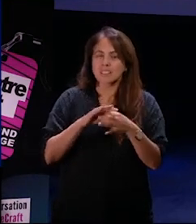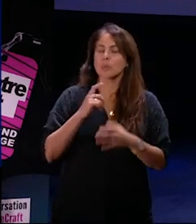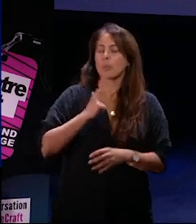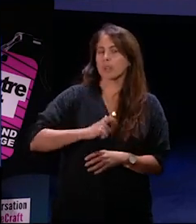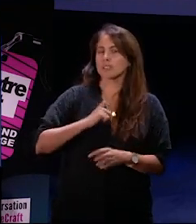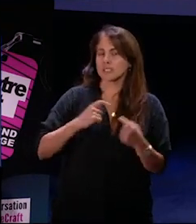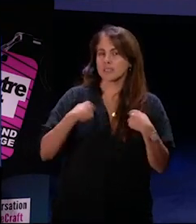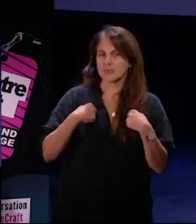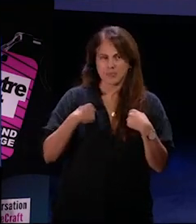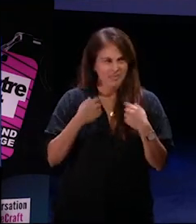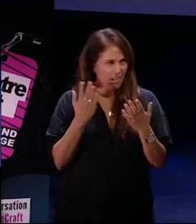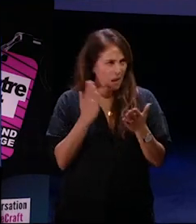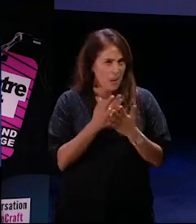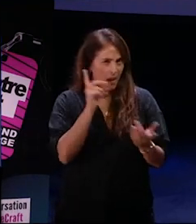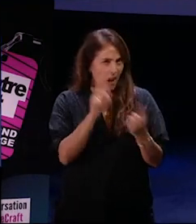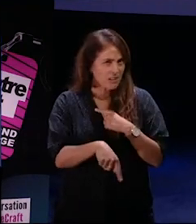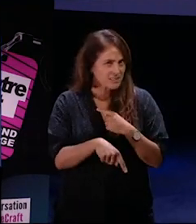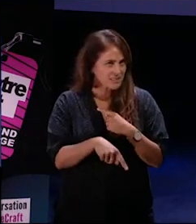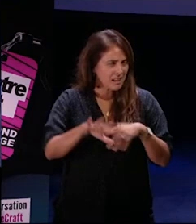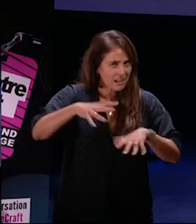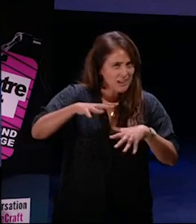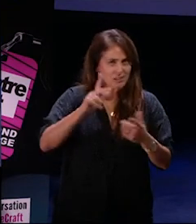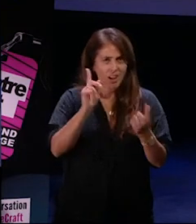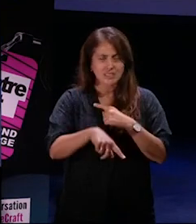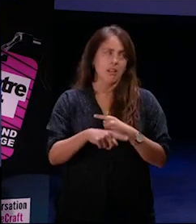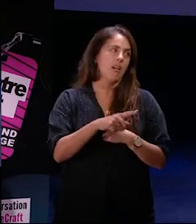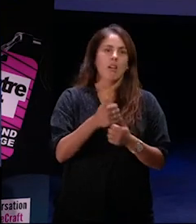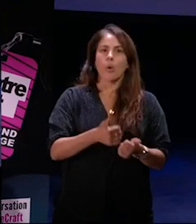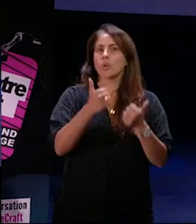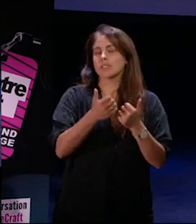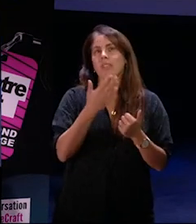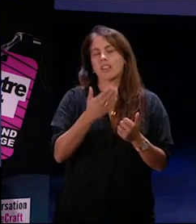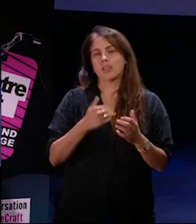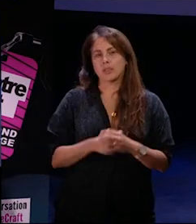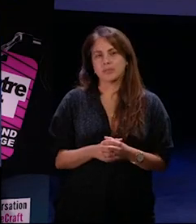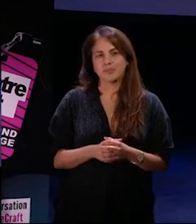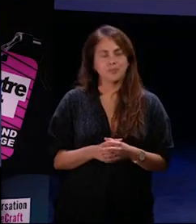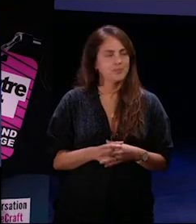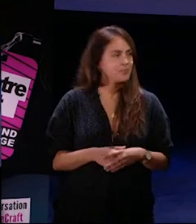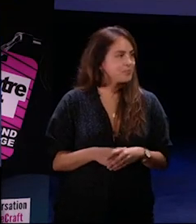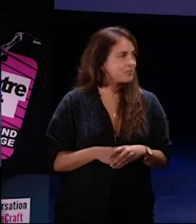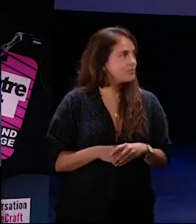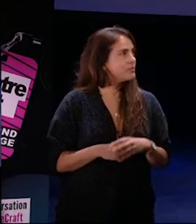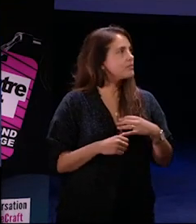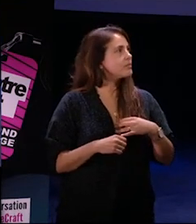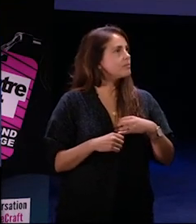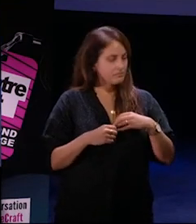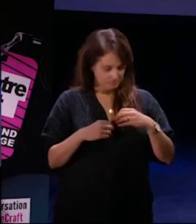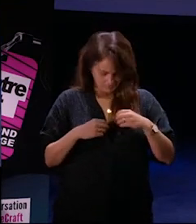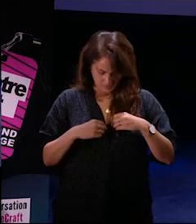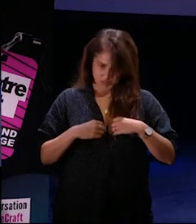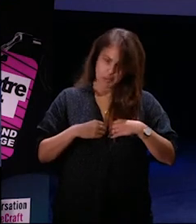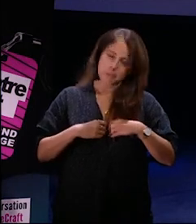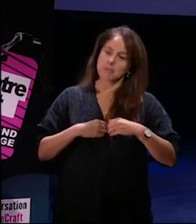personally. Does that kind of answer your question in a roundabout way? Thank you. Thank you. So we're going up to this